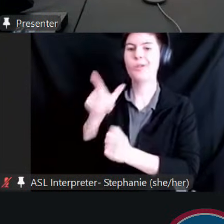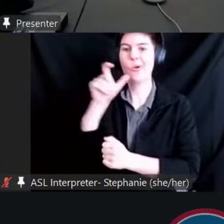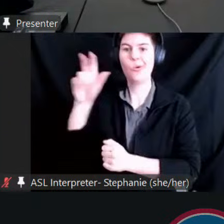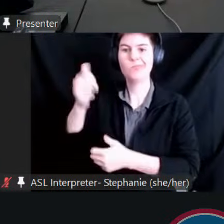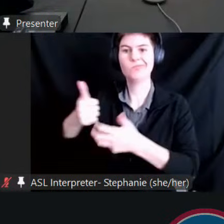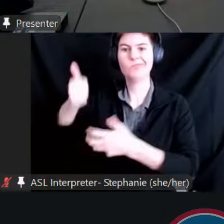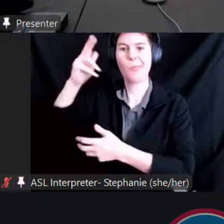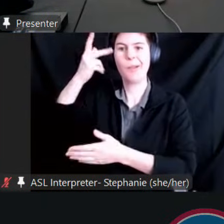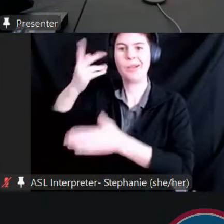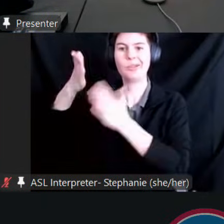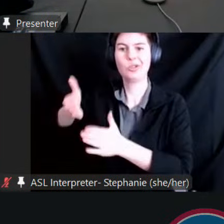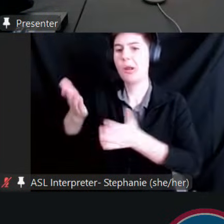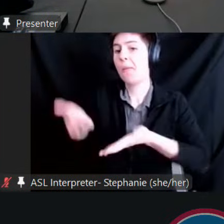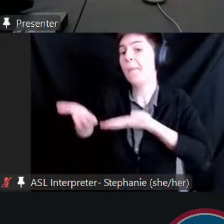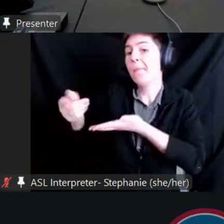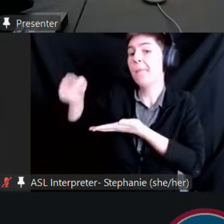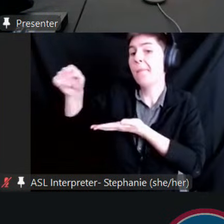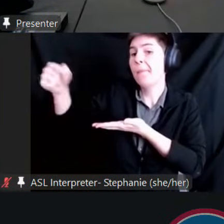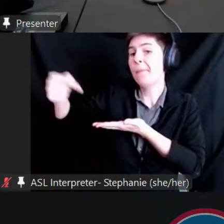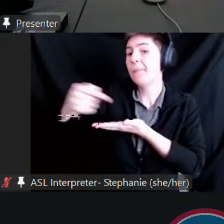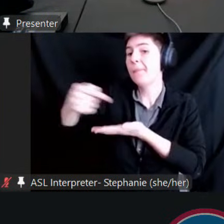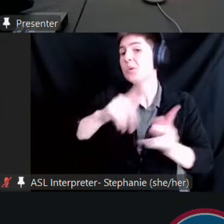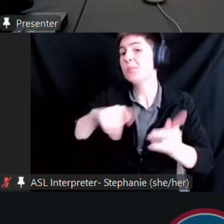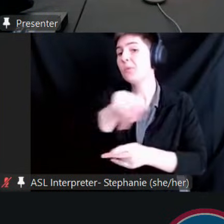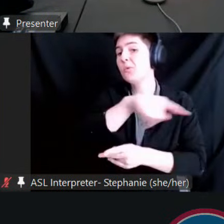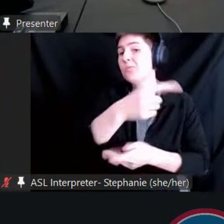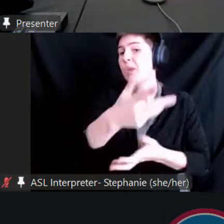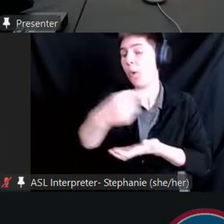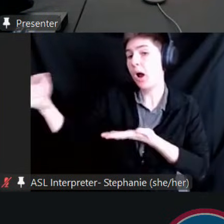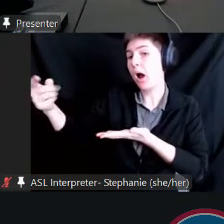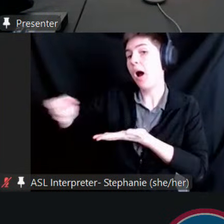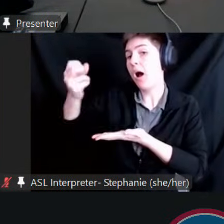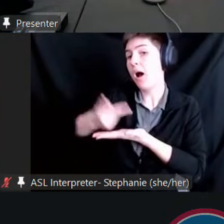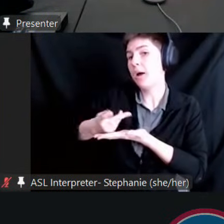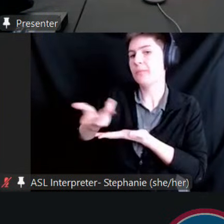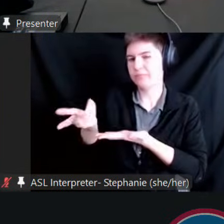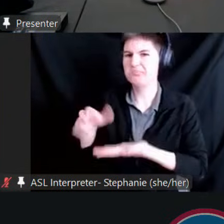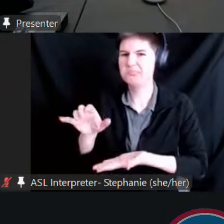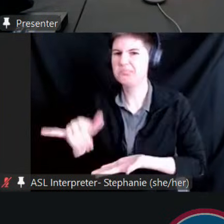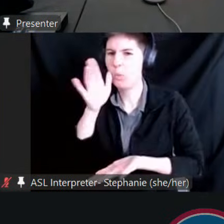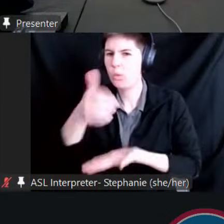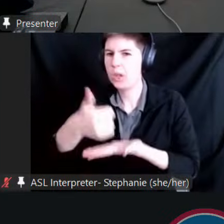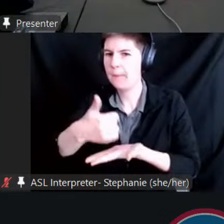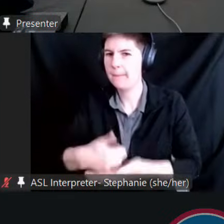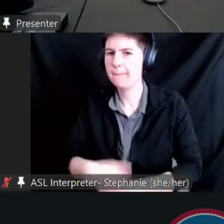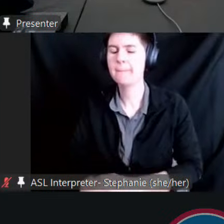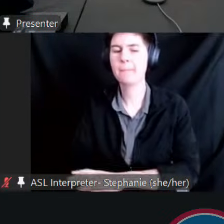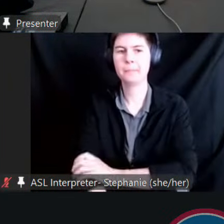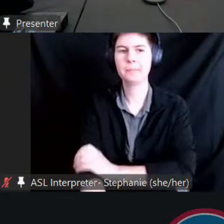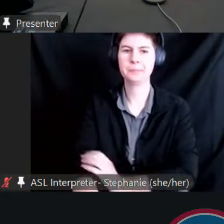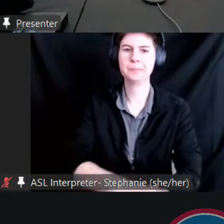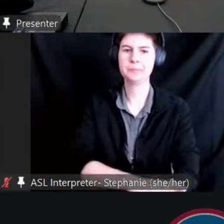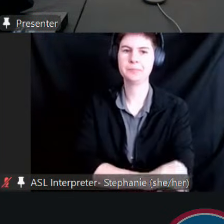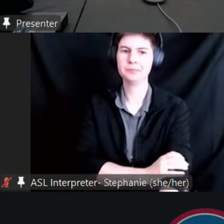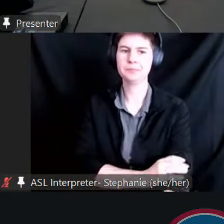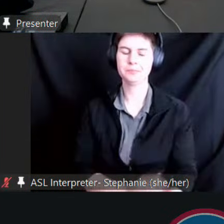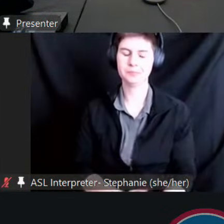would ultimately need to sign off on any of these major changes. But yeah, that's absolutely part of the discussion.